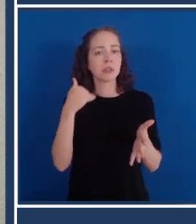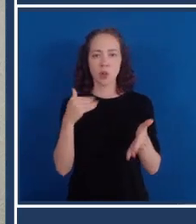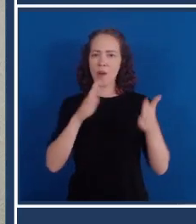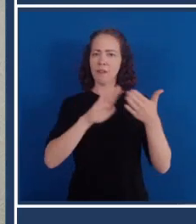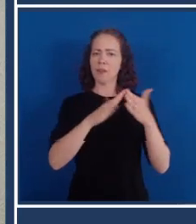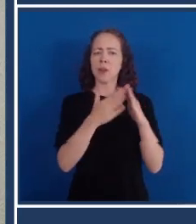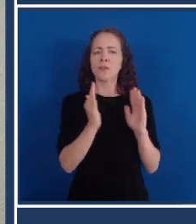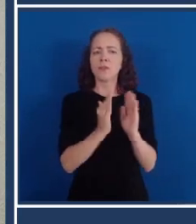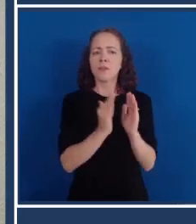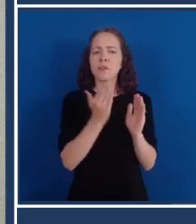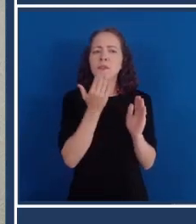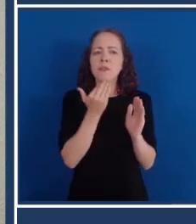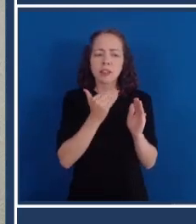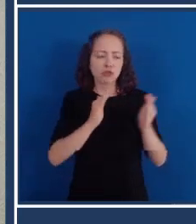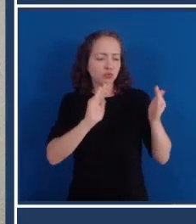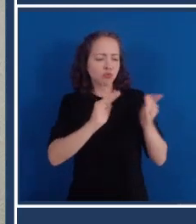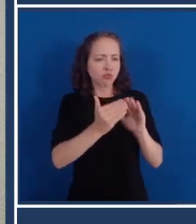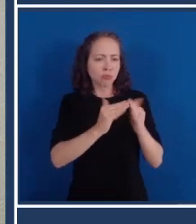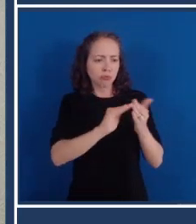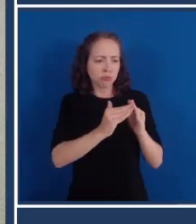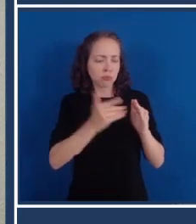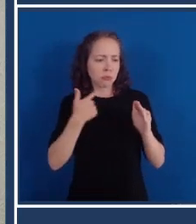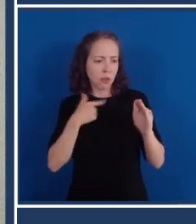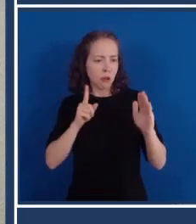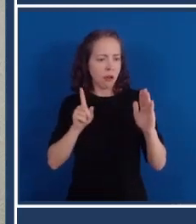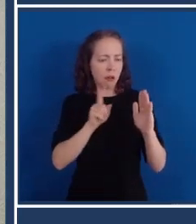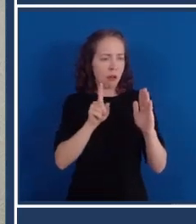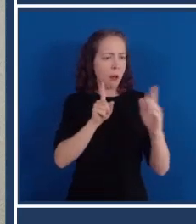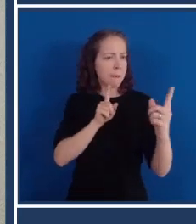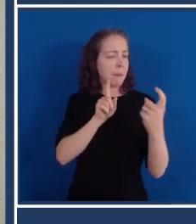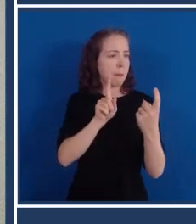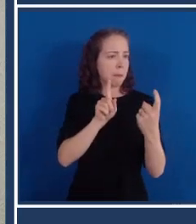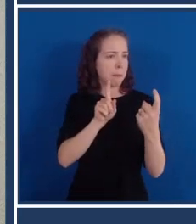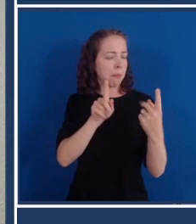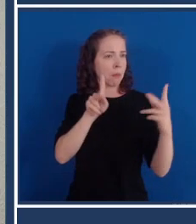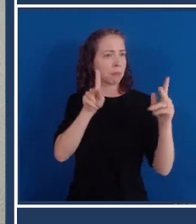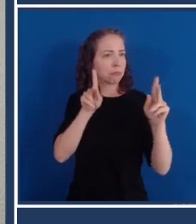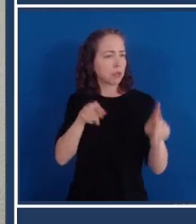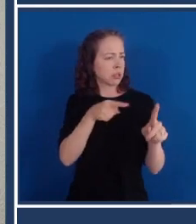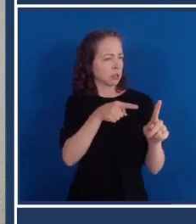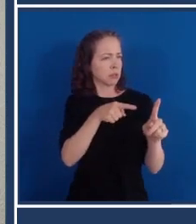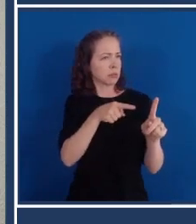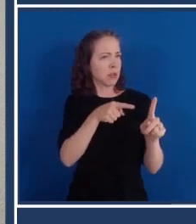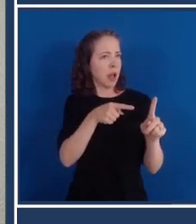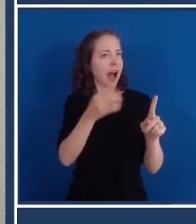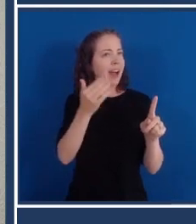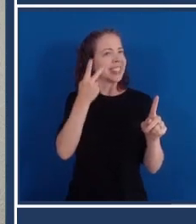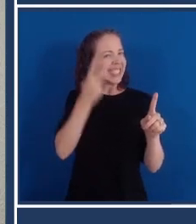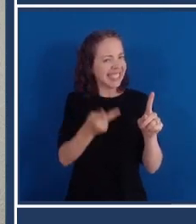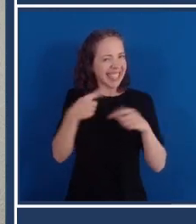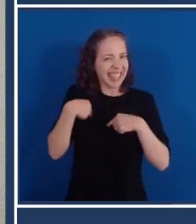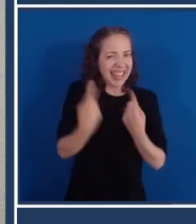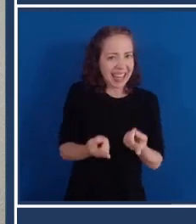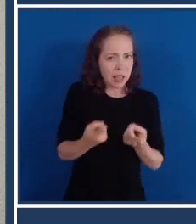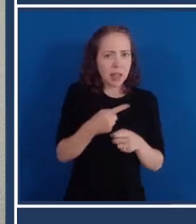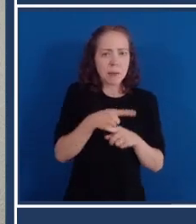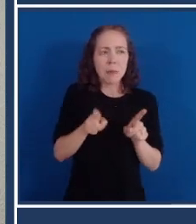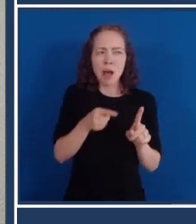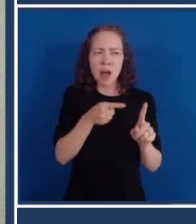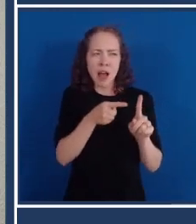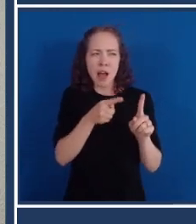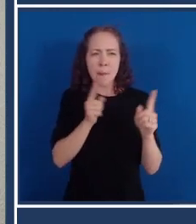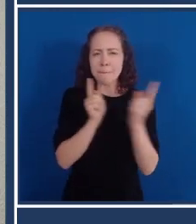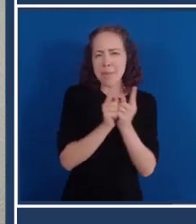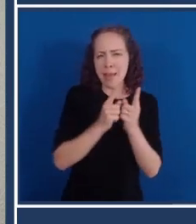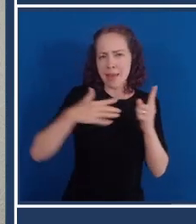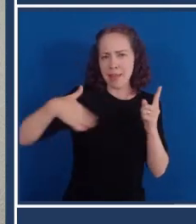whole life, but who you've never met? This scenario is what we call a familiar stranger